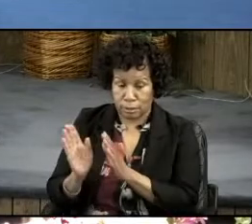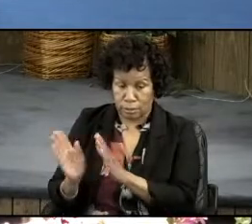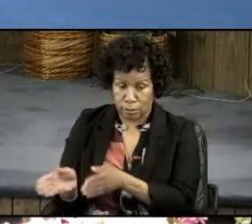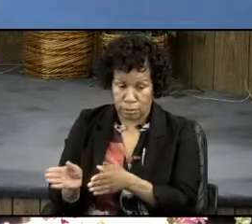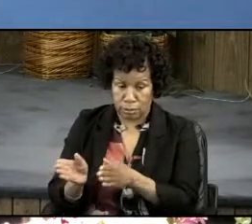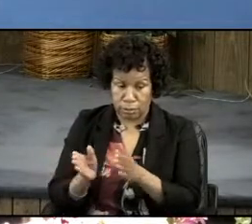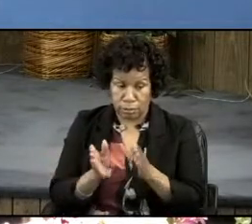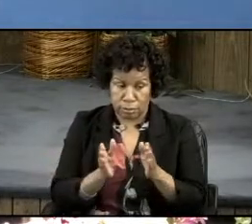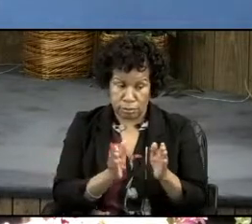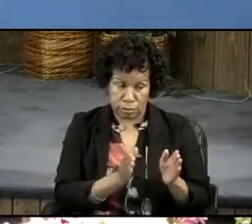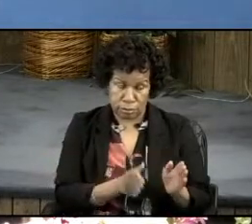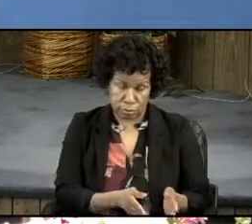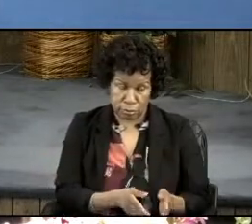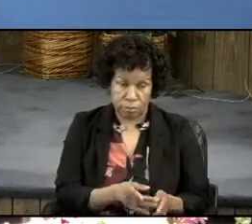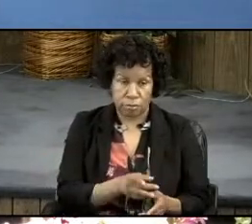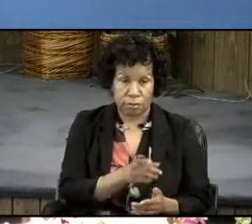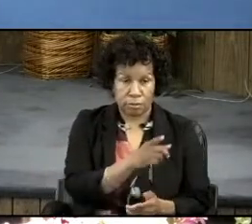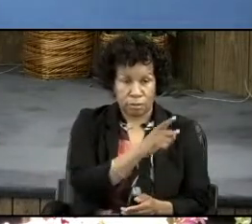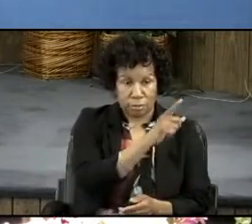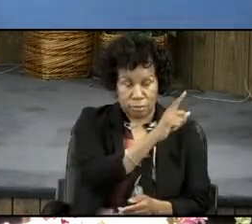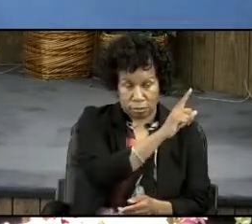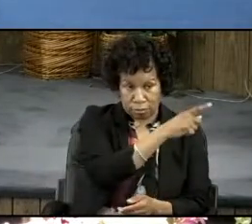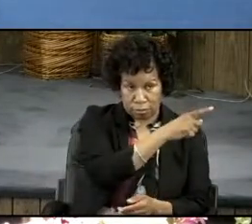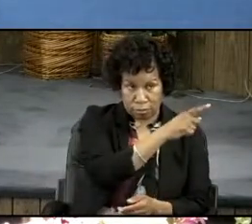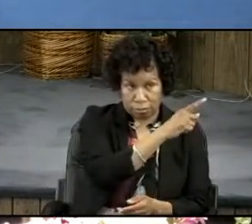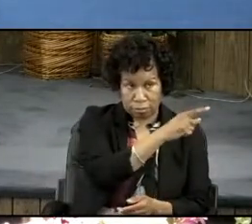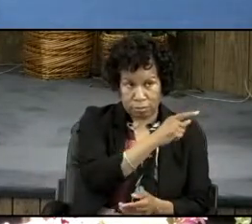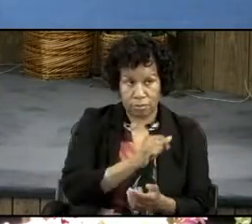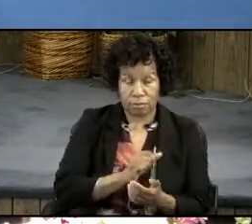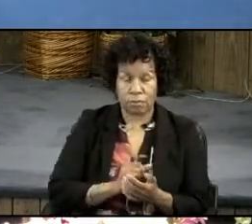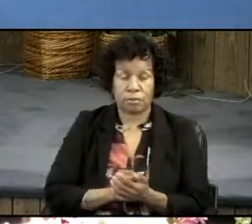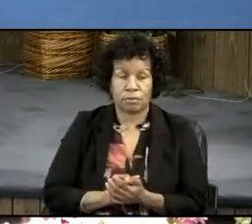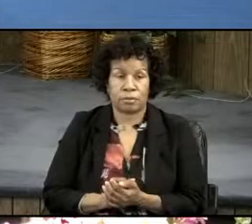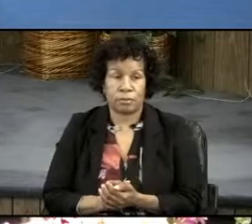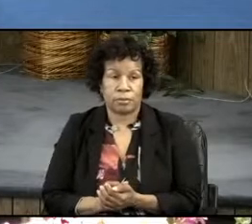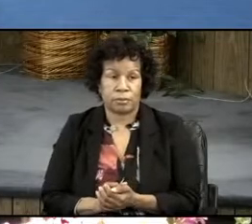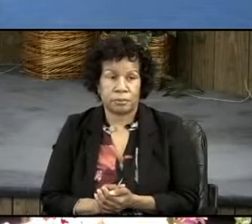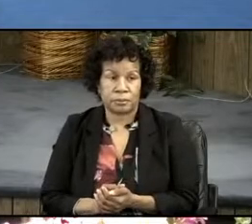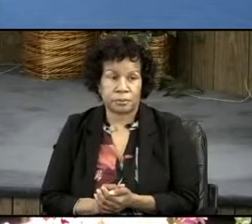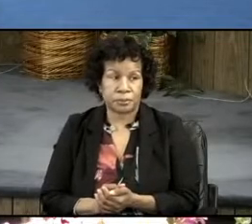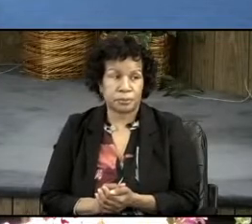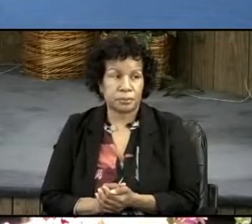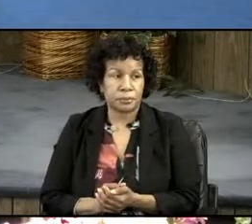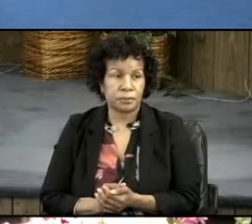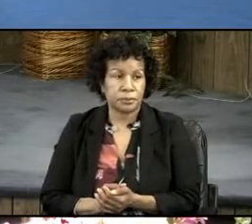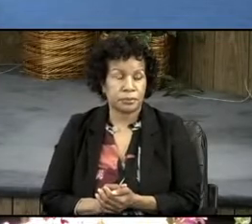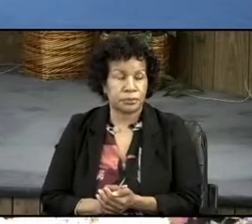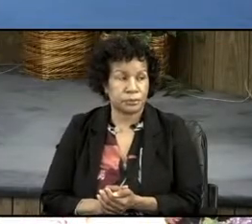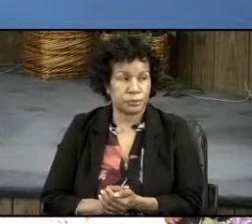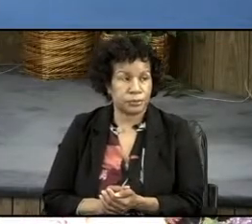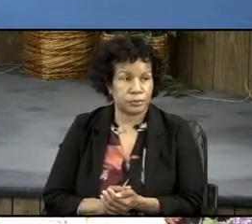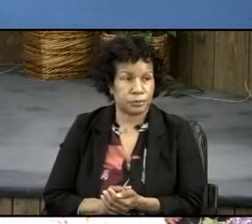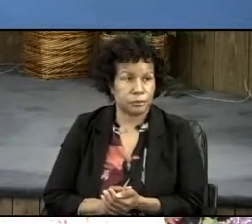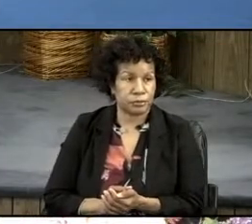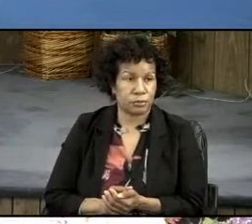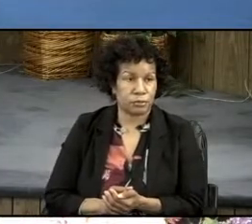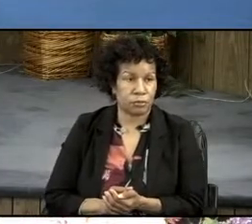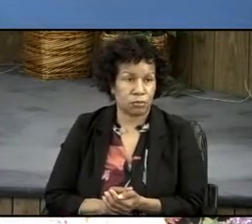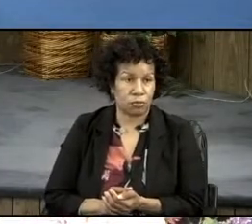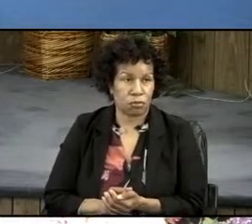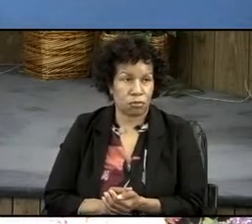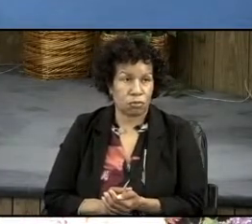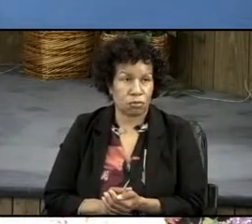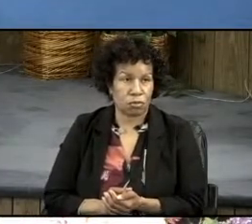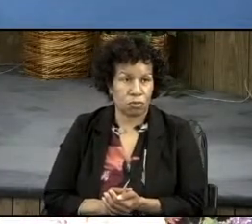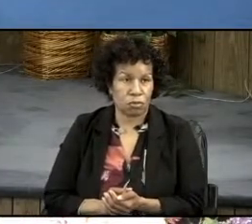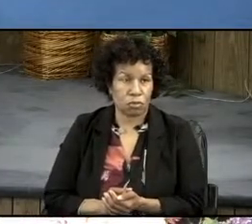I wish I had a witness up in here. Mm-hmm. That's why some of you can't deal with a breakup, because you ain't prepared. See, you thought that